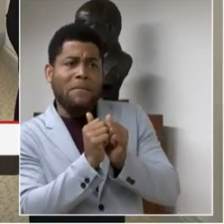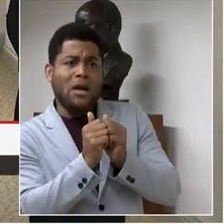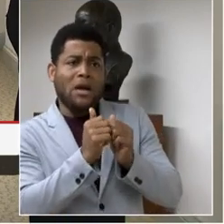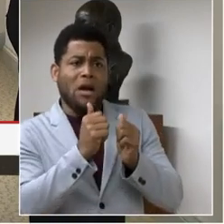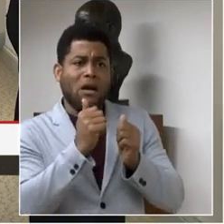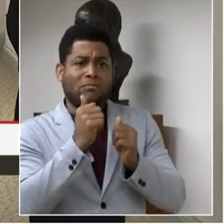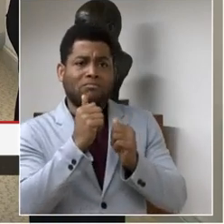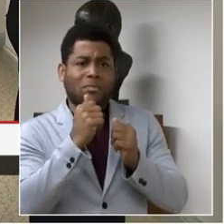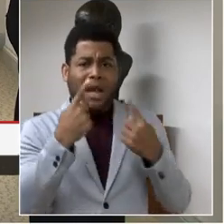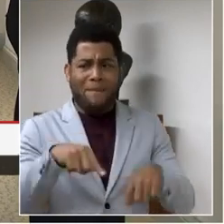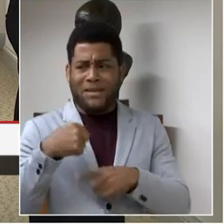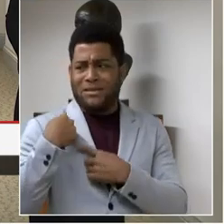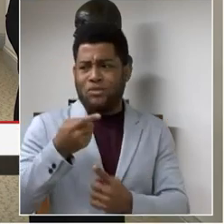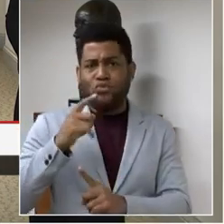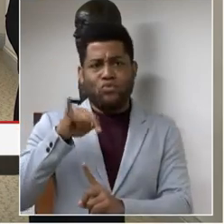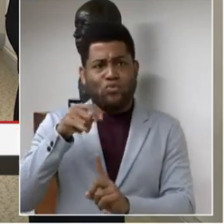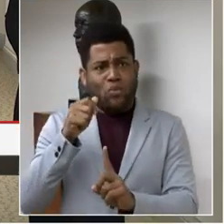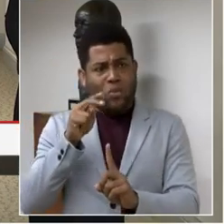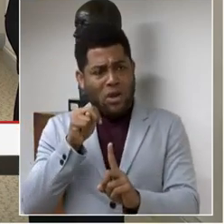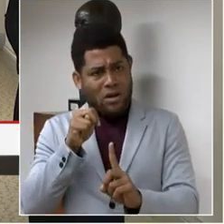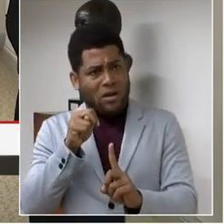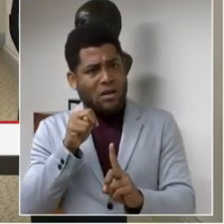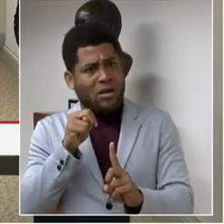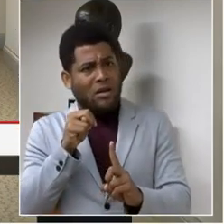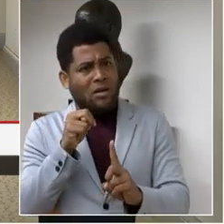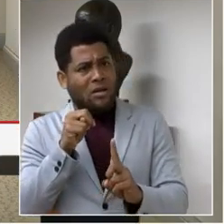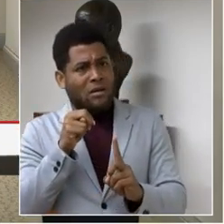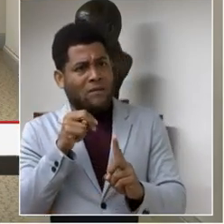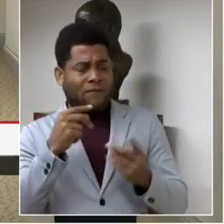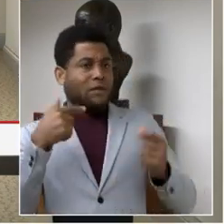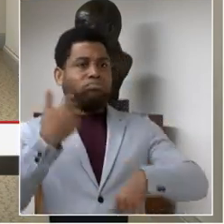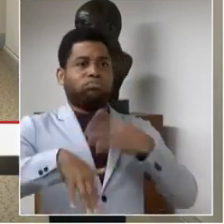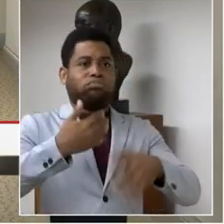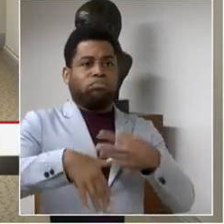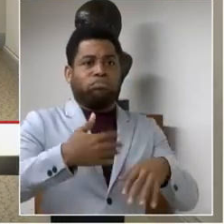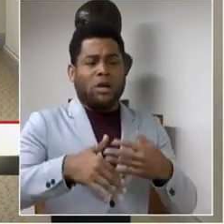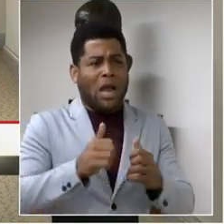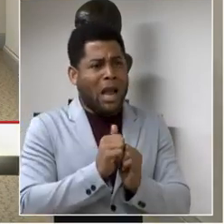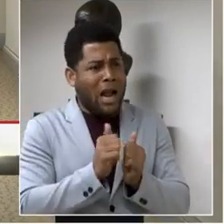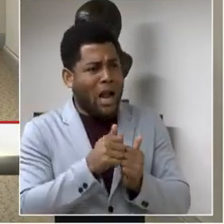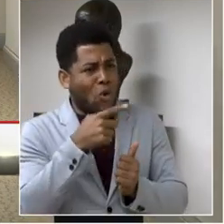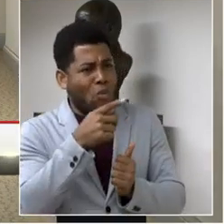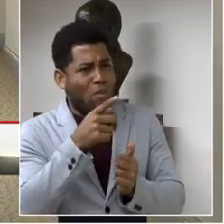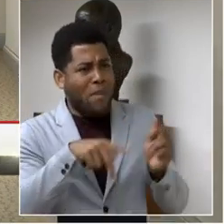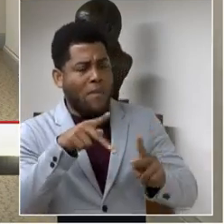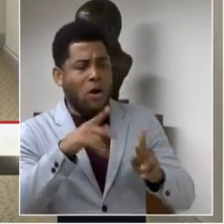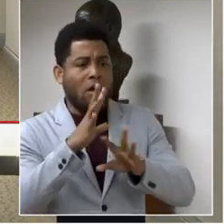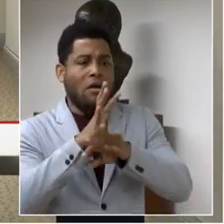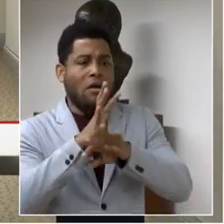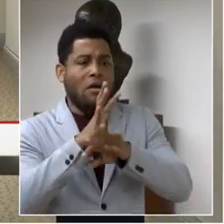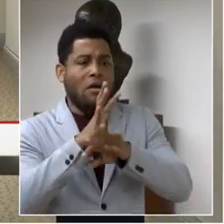were investigated. There have been actions on the government's part, and the